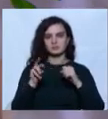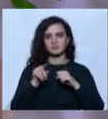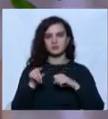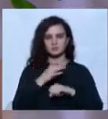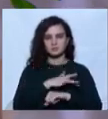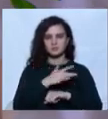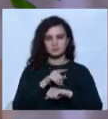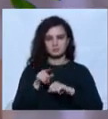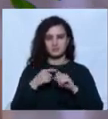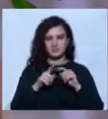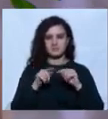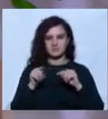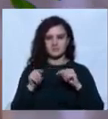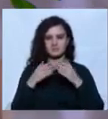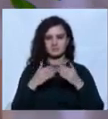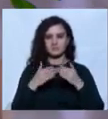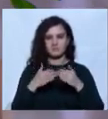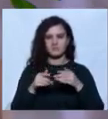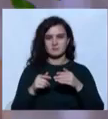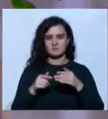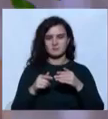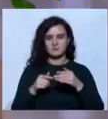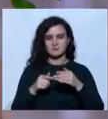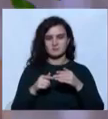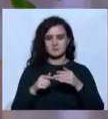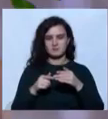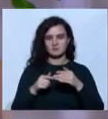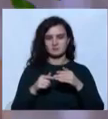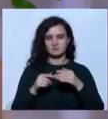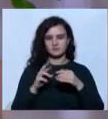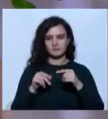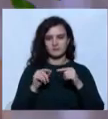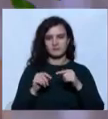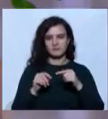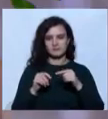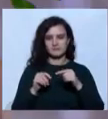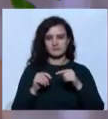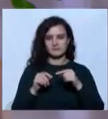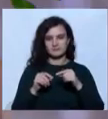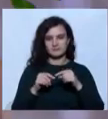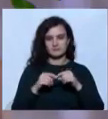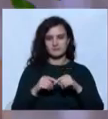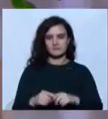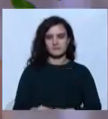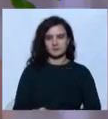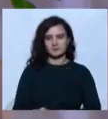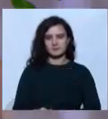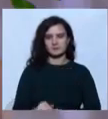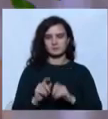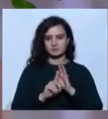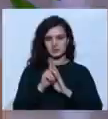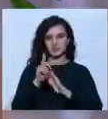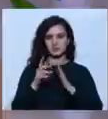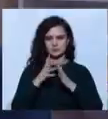serving as a cabin boy on the ship. They hire a new crew and set sail on Trelawney's ship to start a